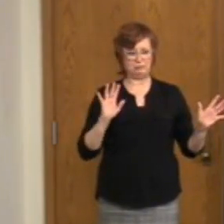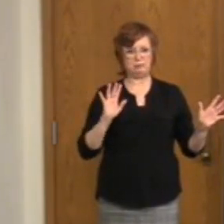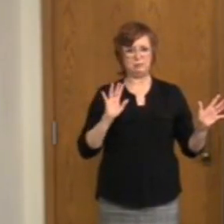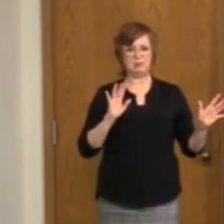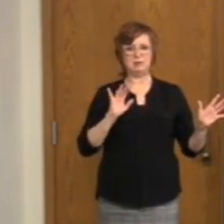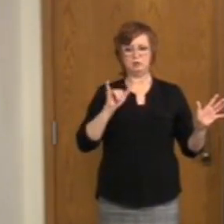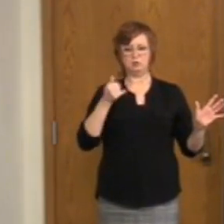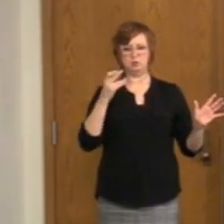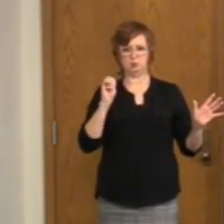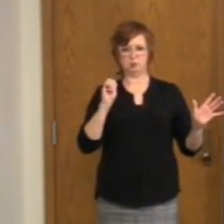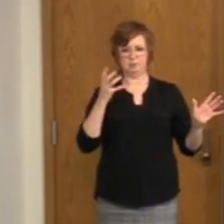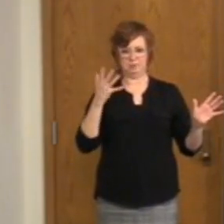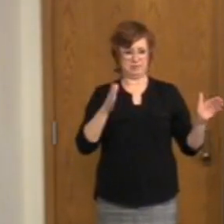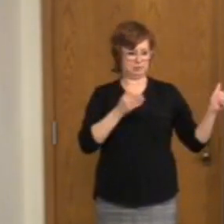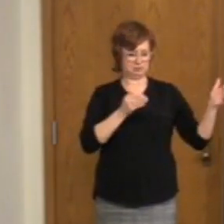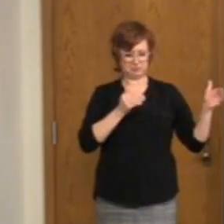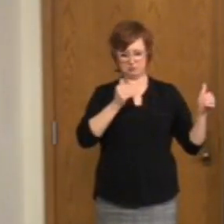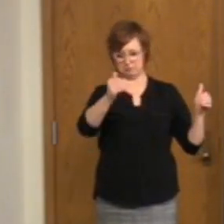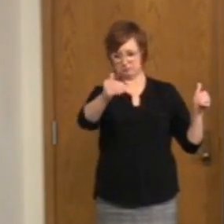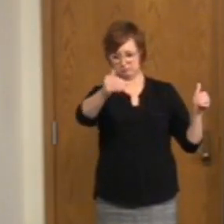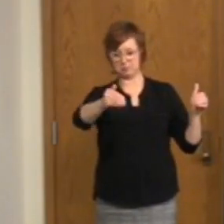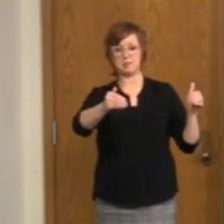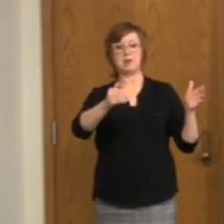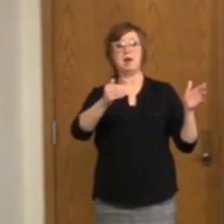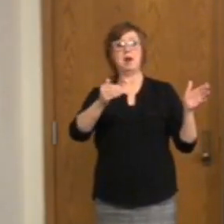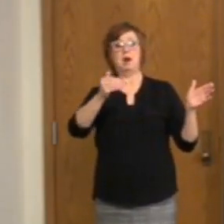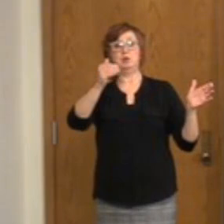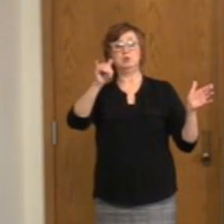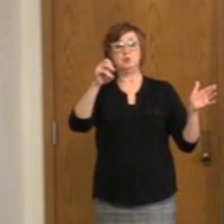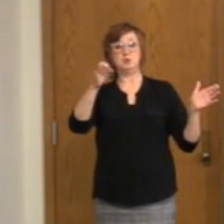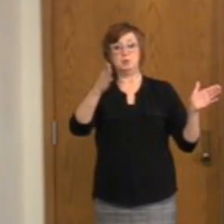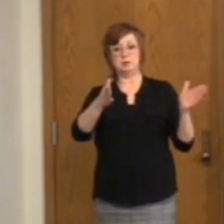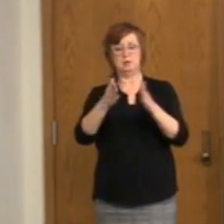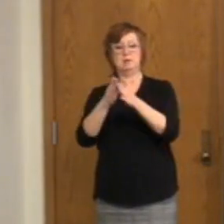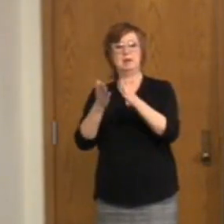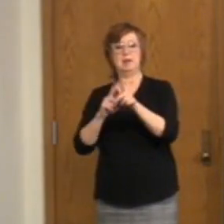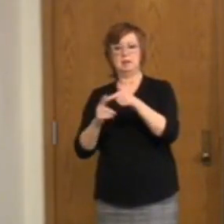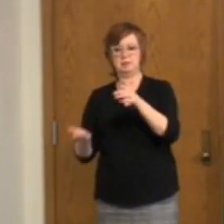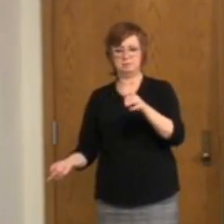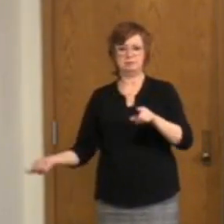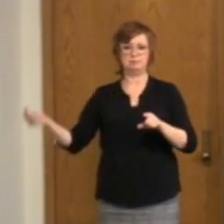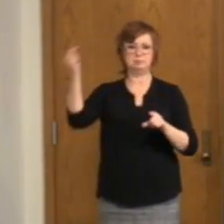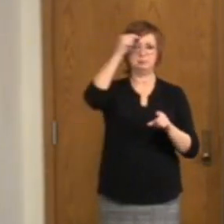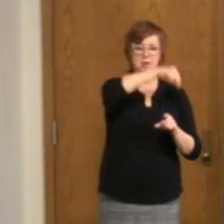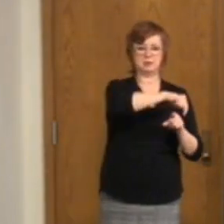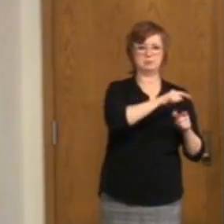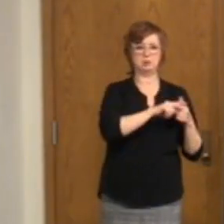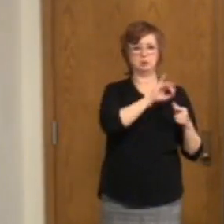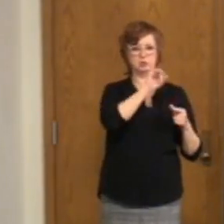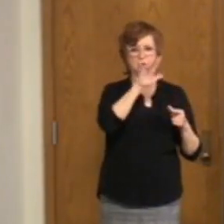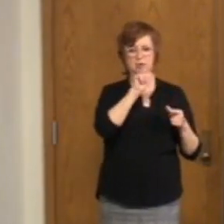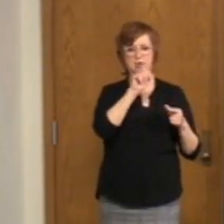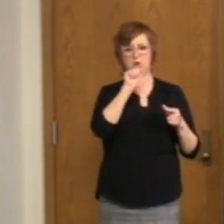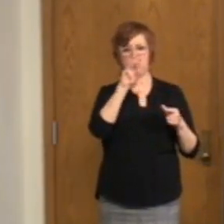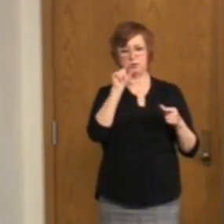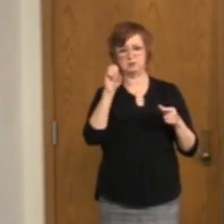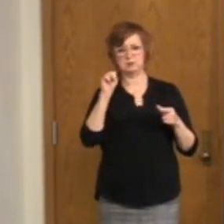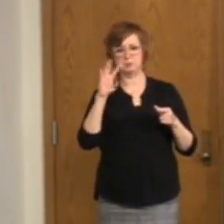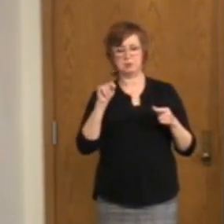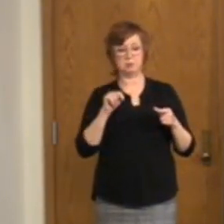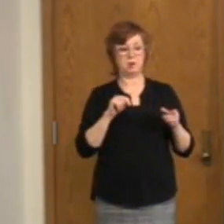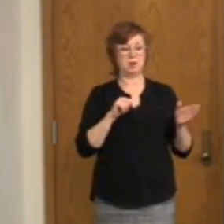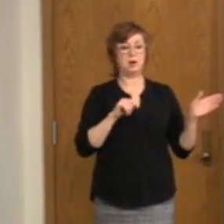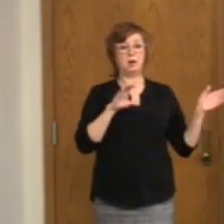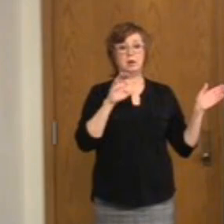start, as early as June, going on into July, August, September. I would just say with other